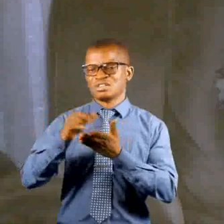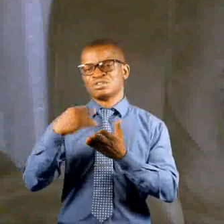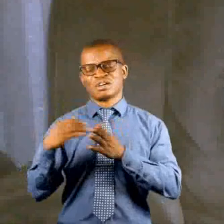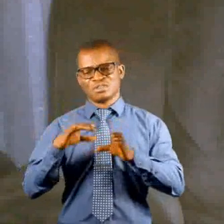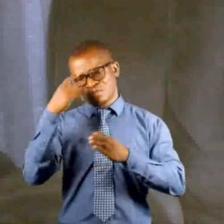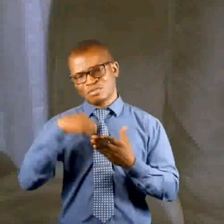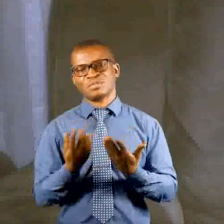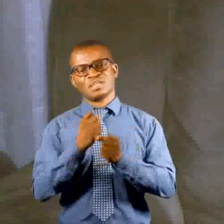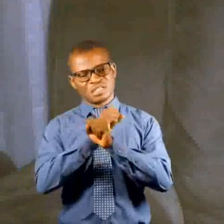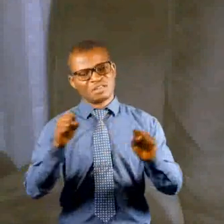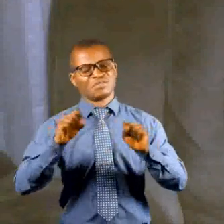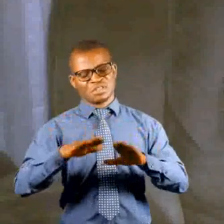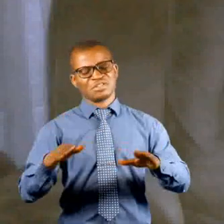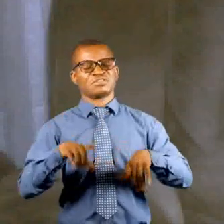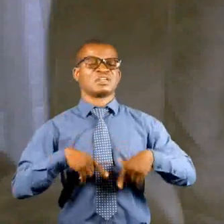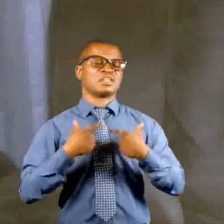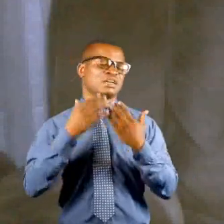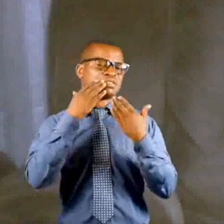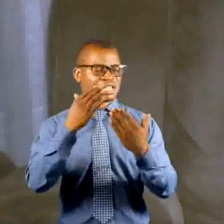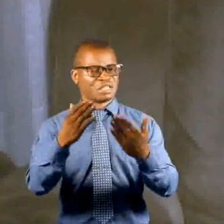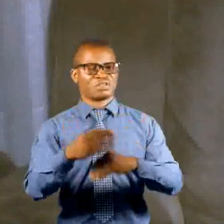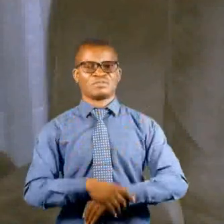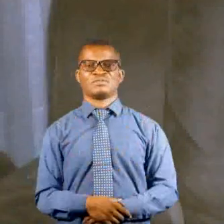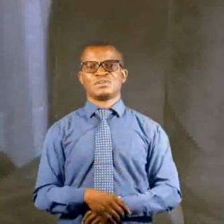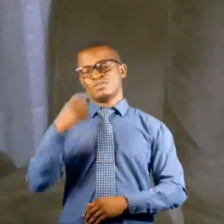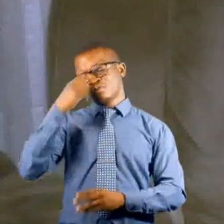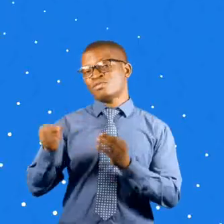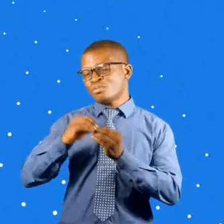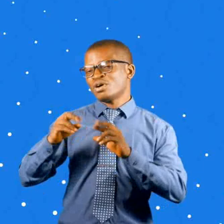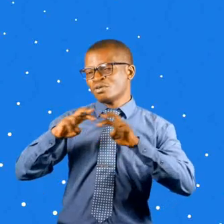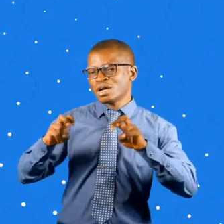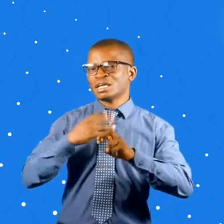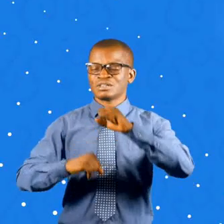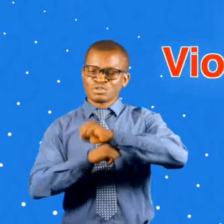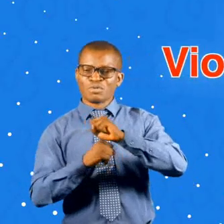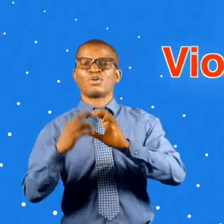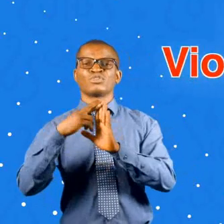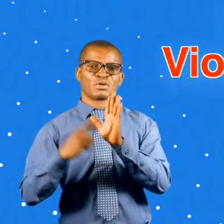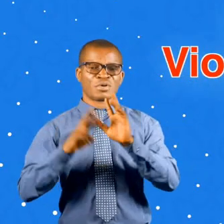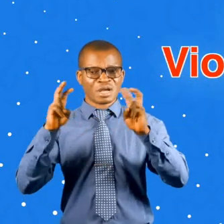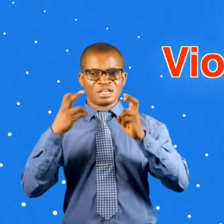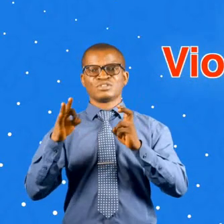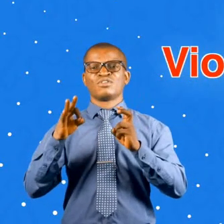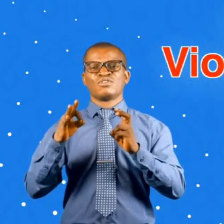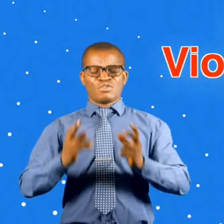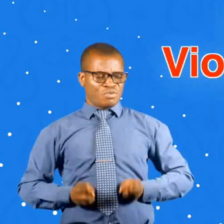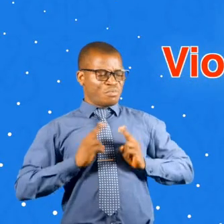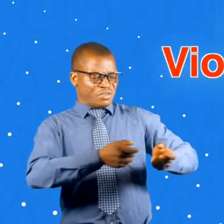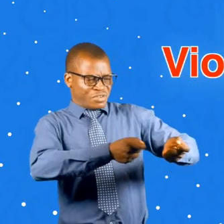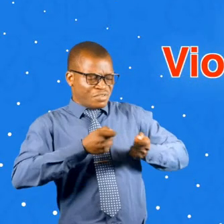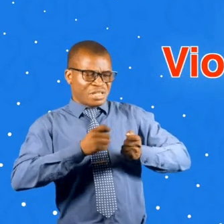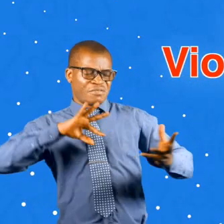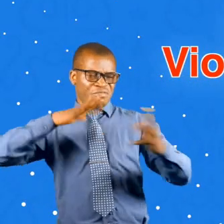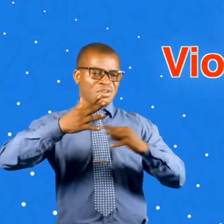done for us, for saving all the children's life. I want to say thank you. For more inquiries and support, or to report cases of